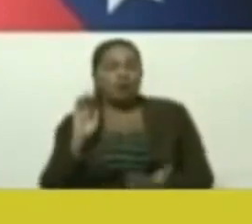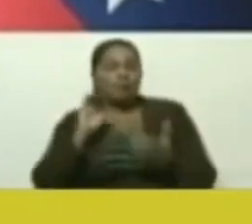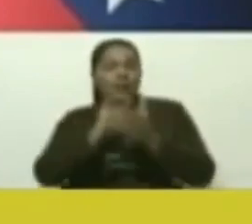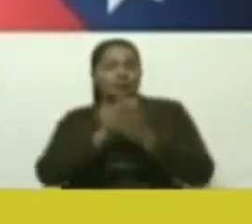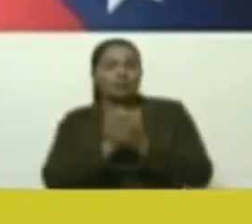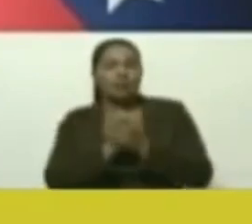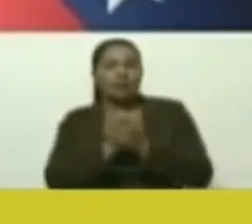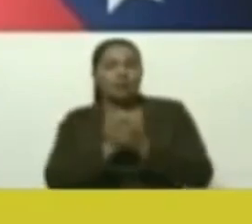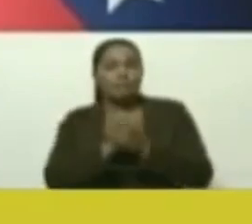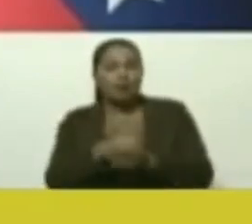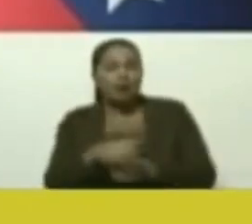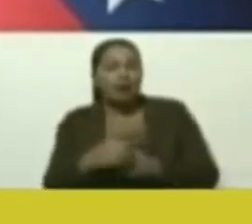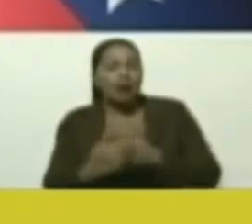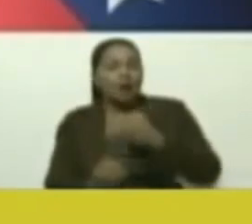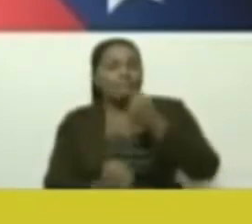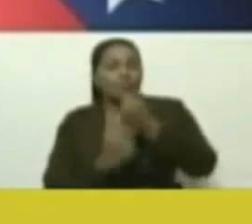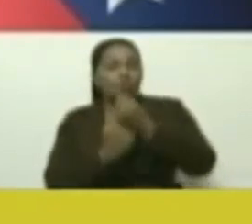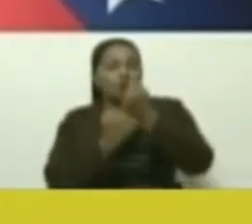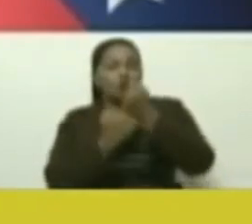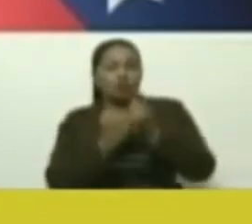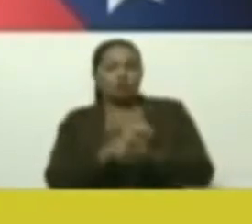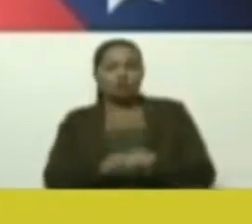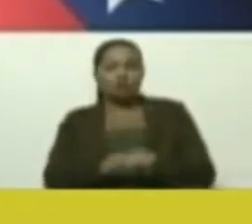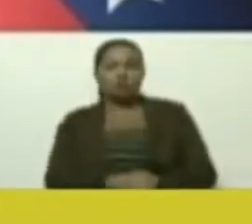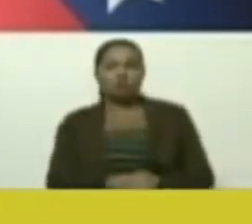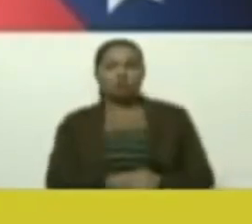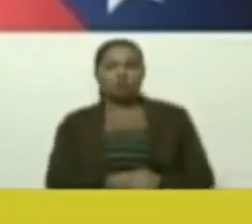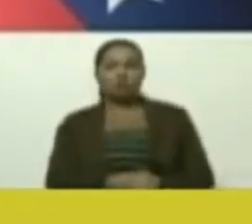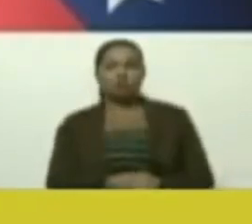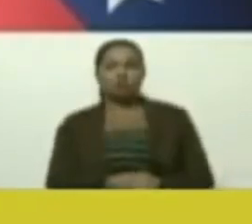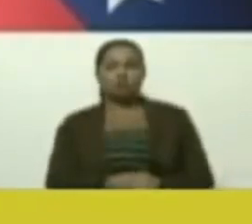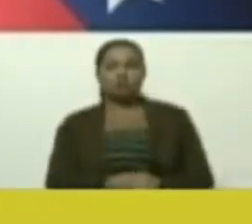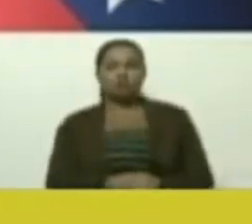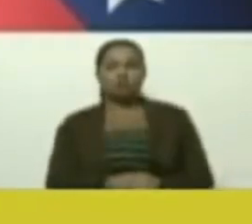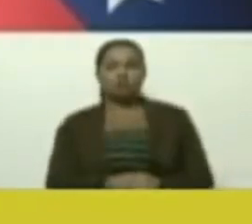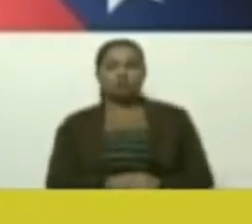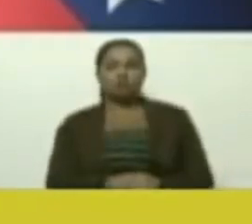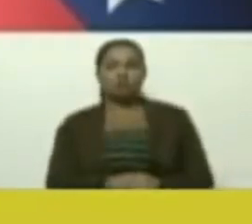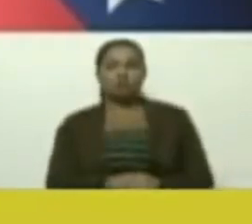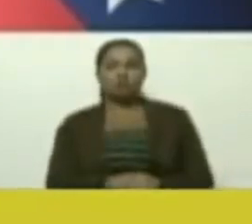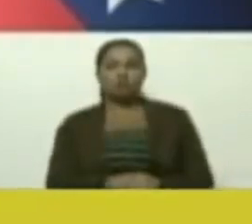a friendship, to achieve cooperation.